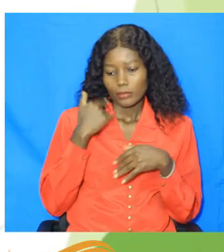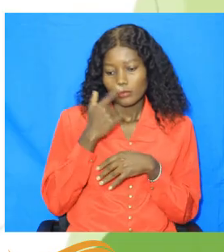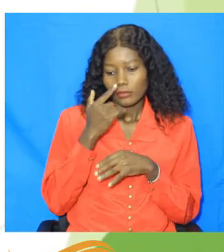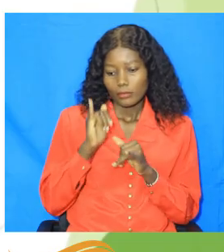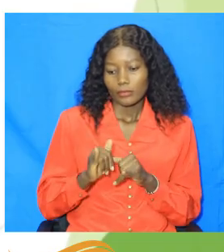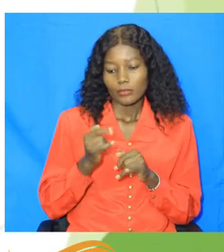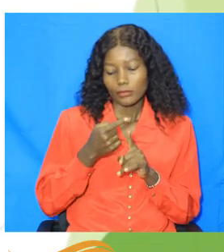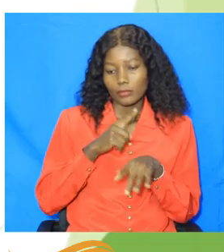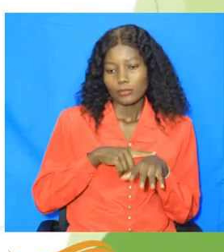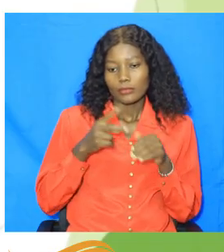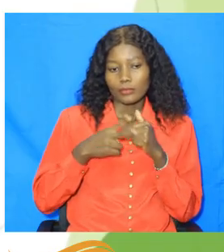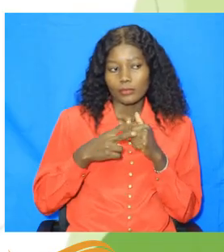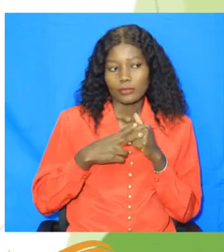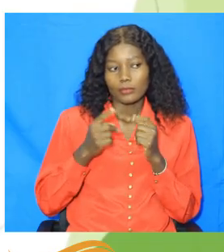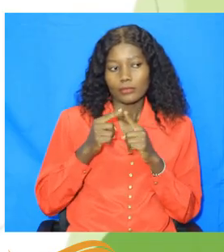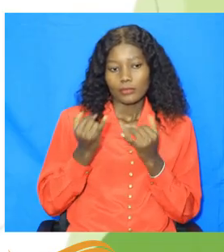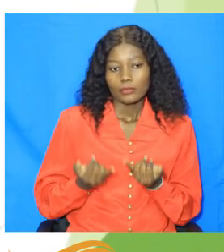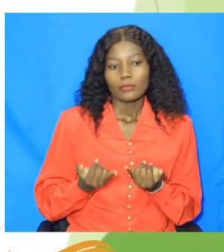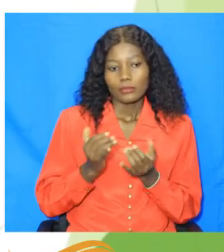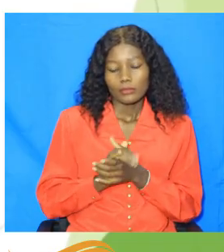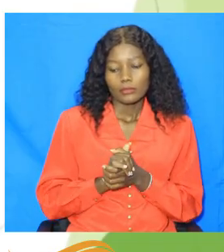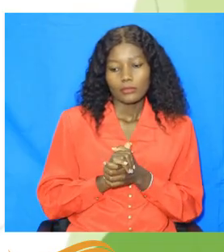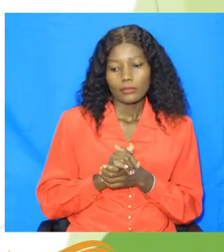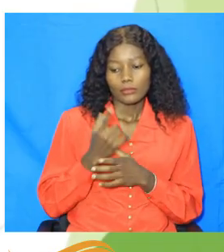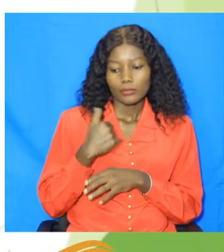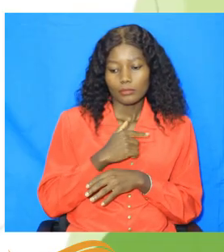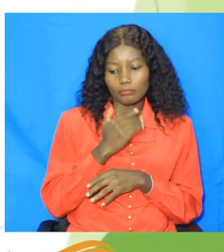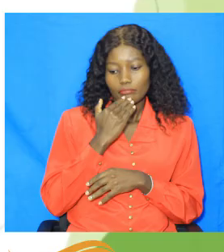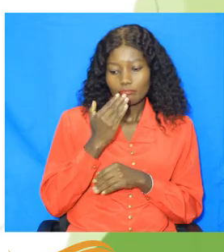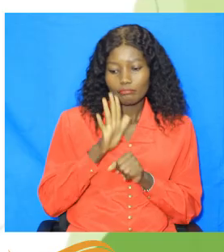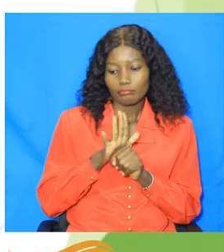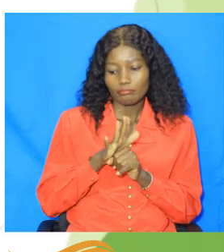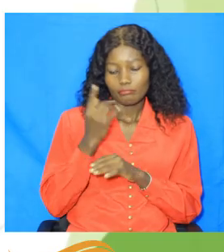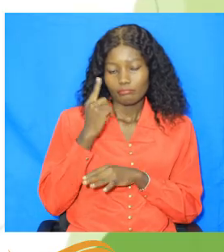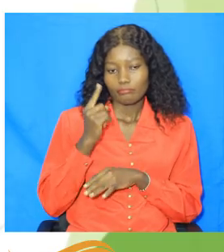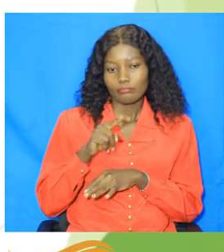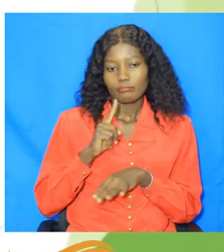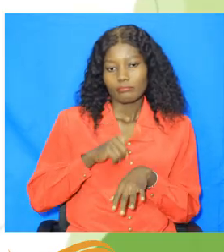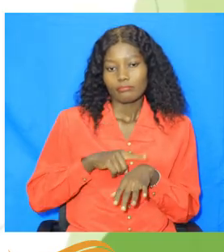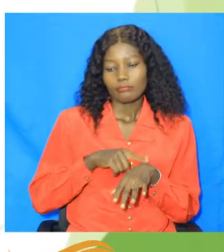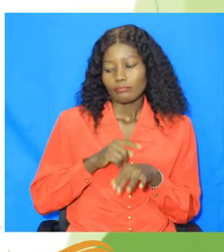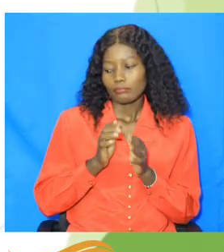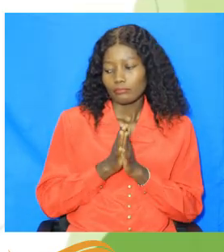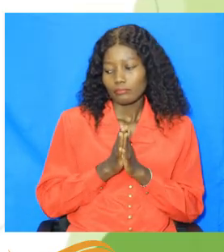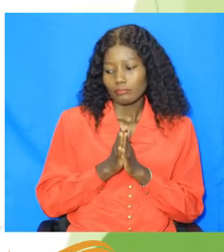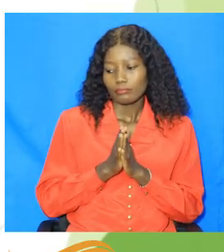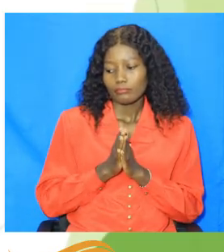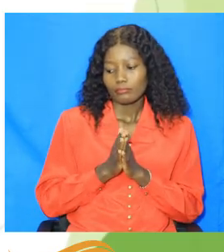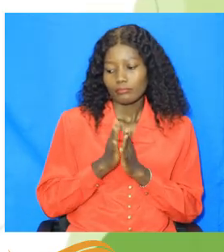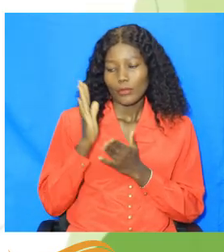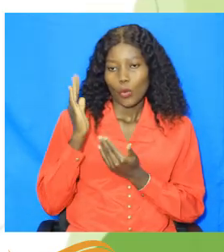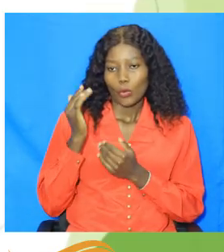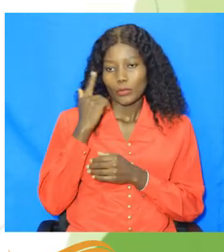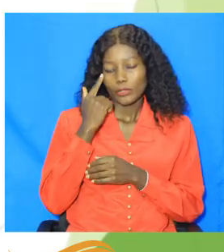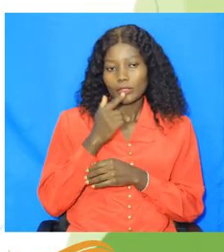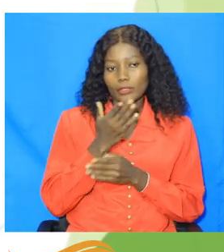7 o'clock to listen to this call. We appreciate your time, and we acknowledge your presence and hope to see